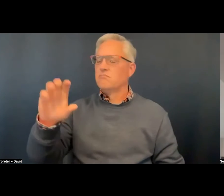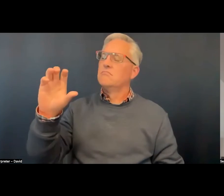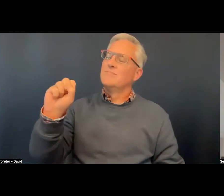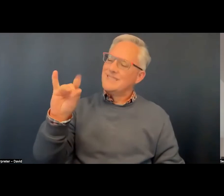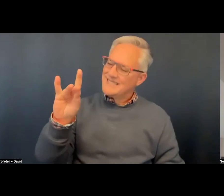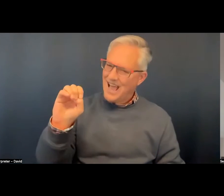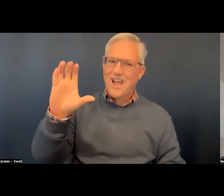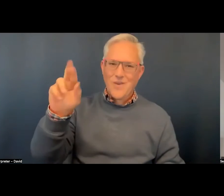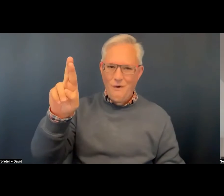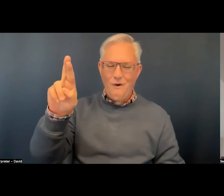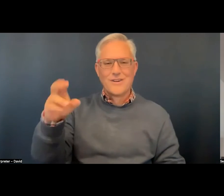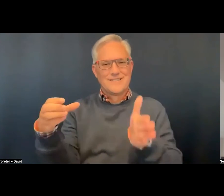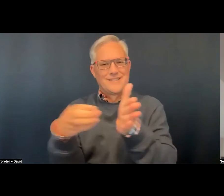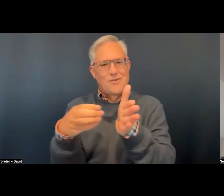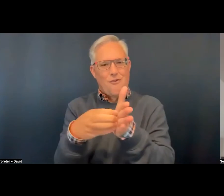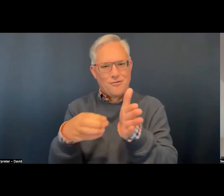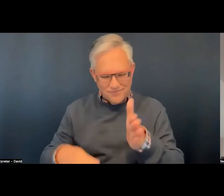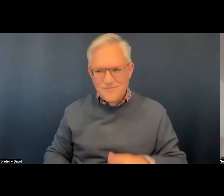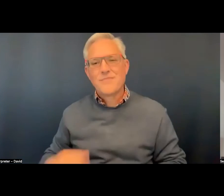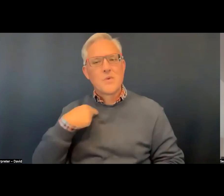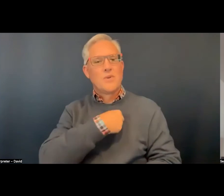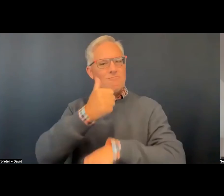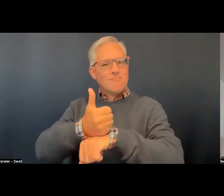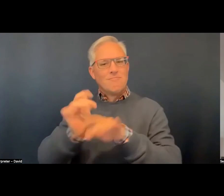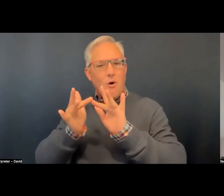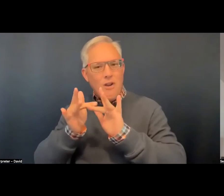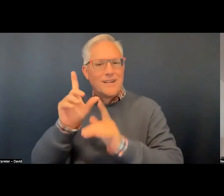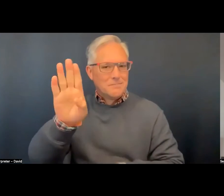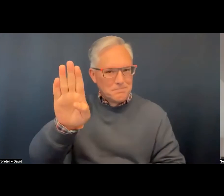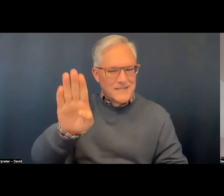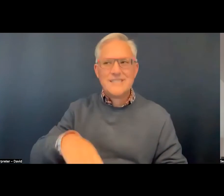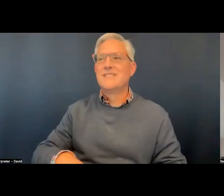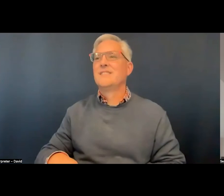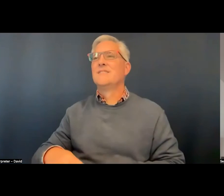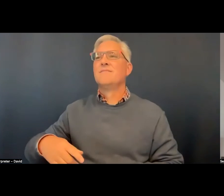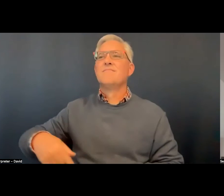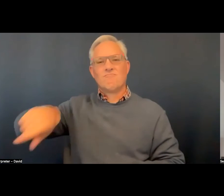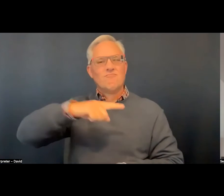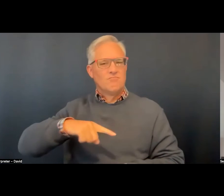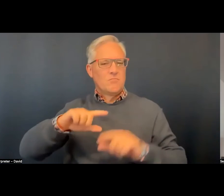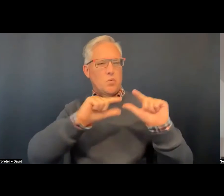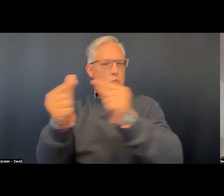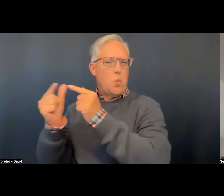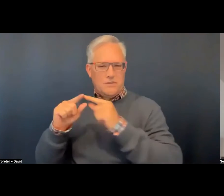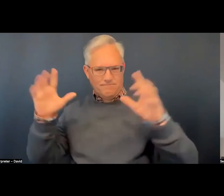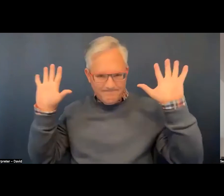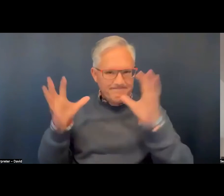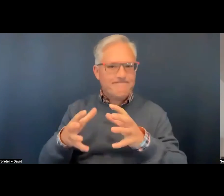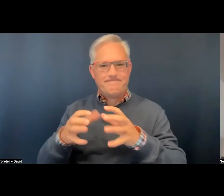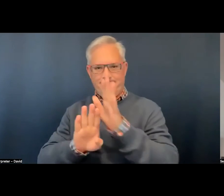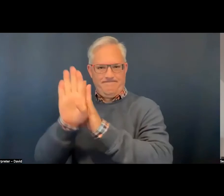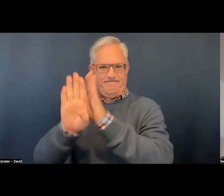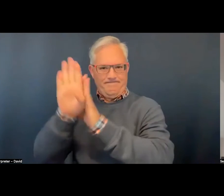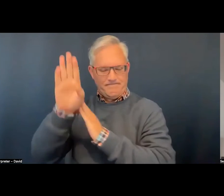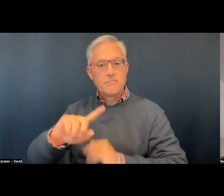Inclusive Cinema and Film Hub Wales, Film Hub Scotland, and the Independent Cinema Office, all based in the UK. You can find it